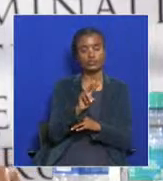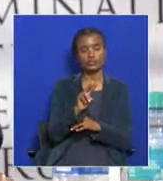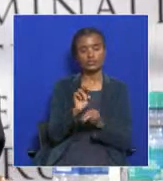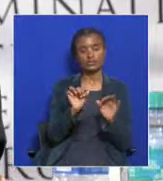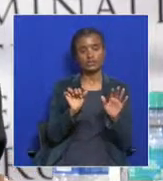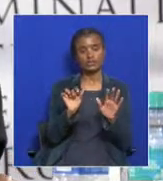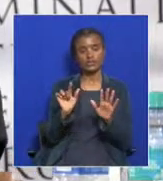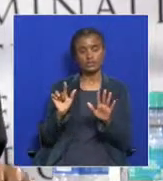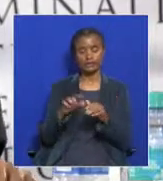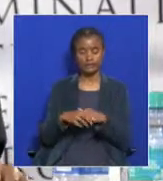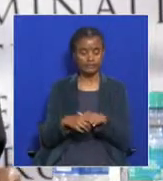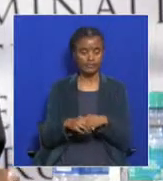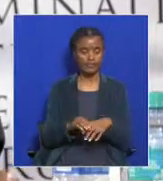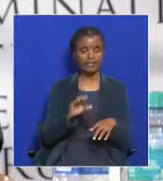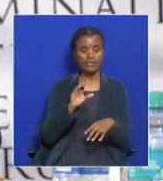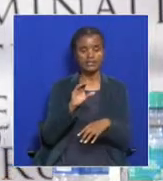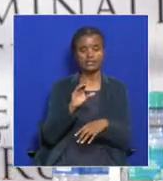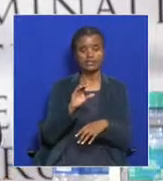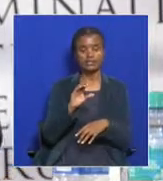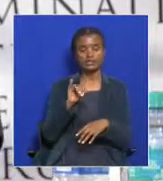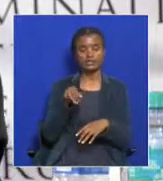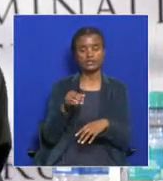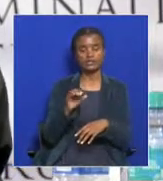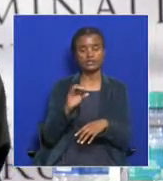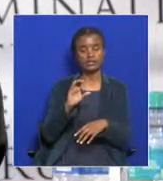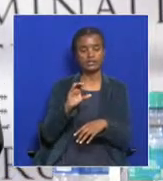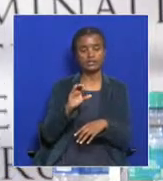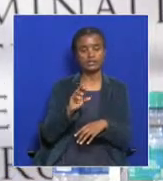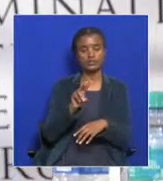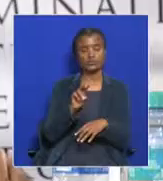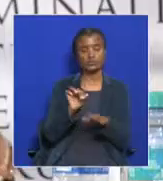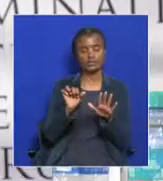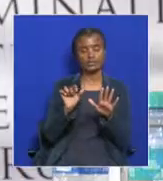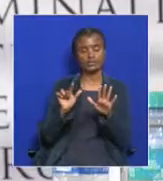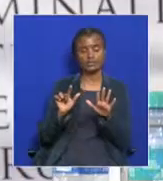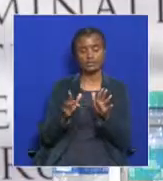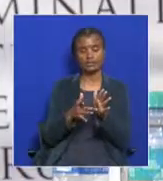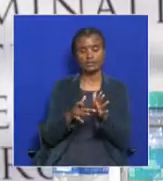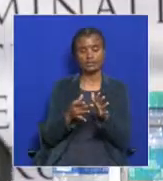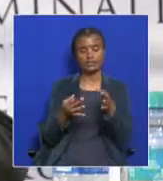CJC 267, that will be at page 798.